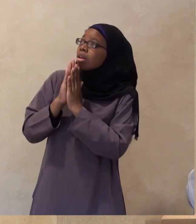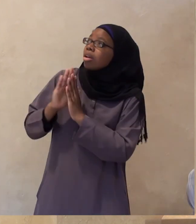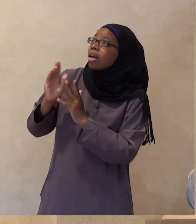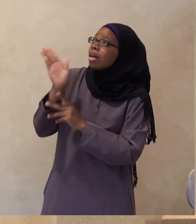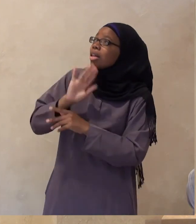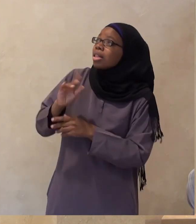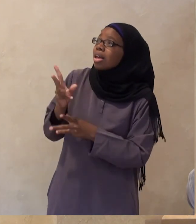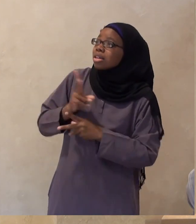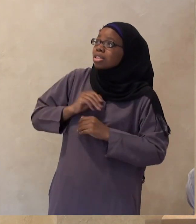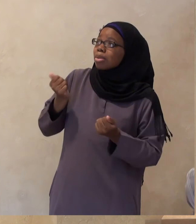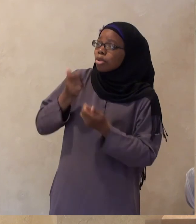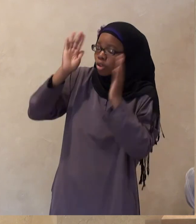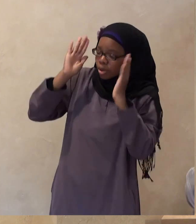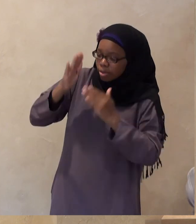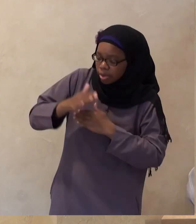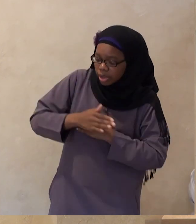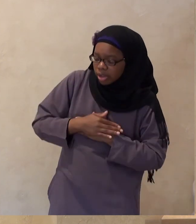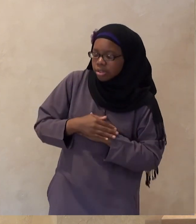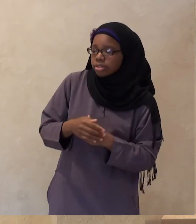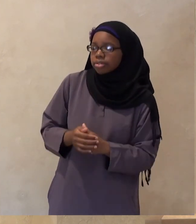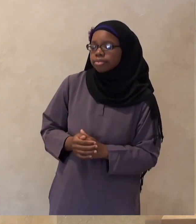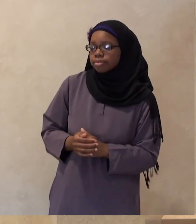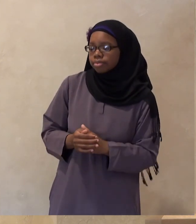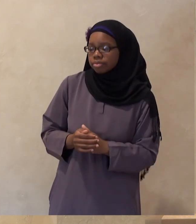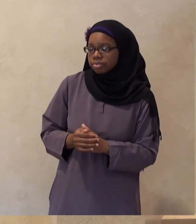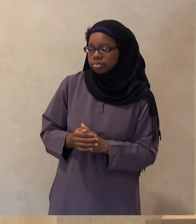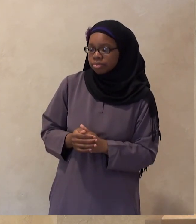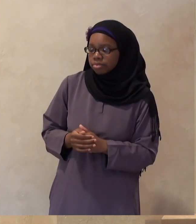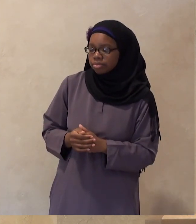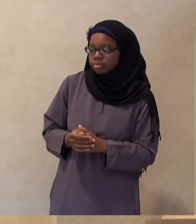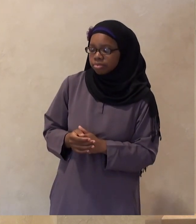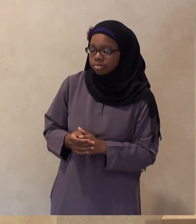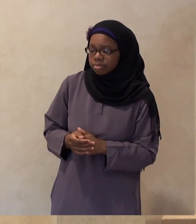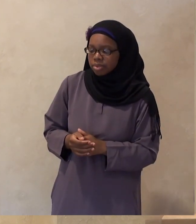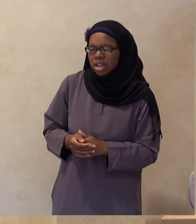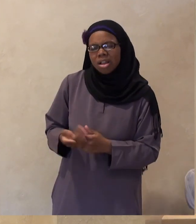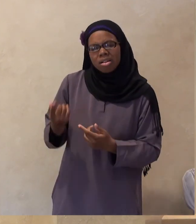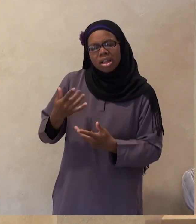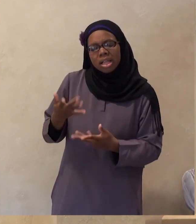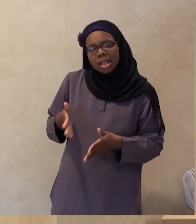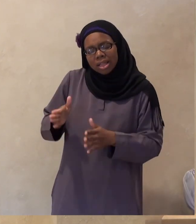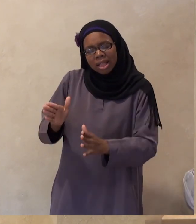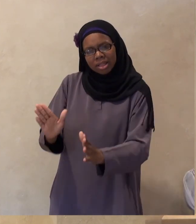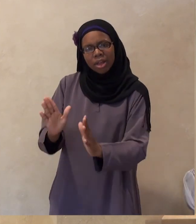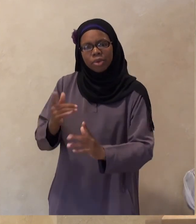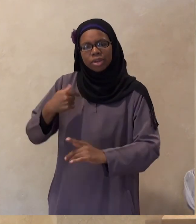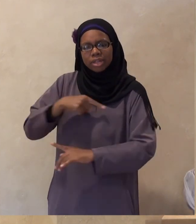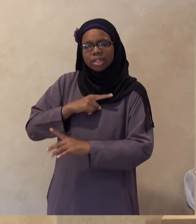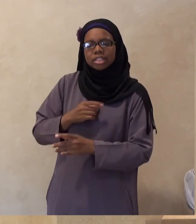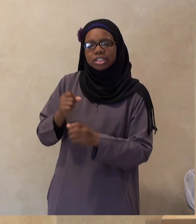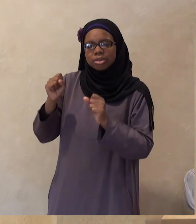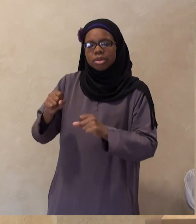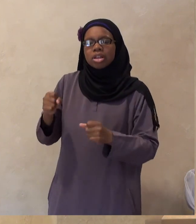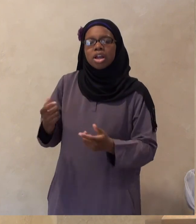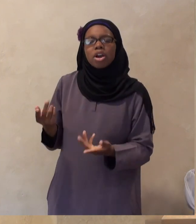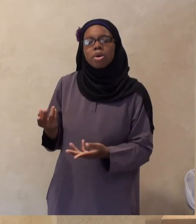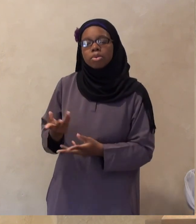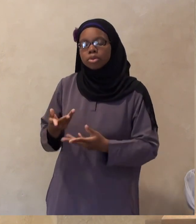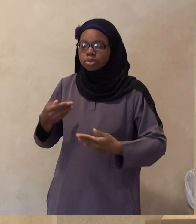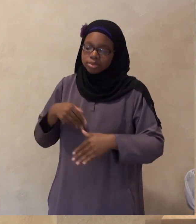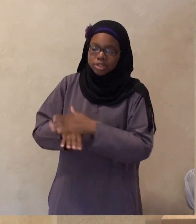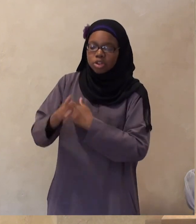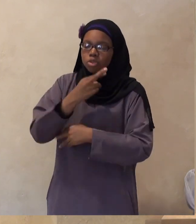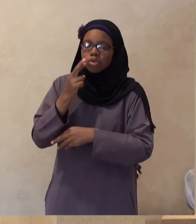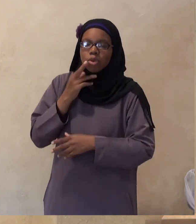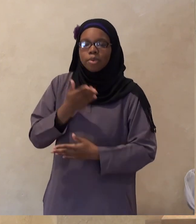May Allah subhanahu wa ta'ala make us able to welcome the month of Ramadan with the best soul, with the best spirit we